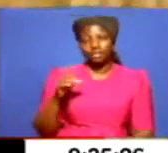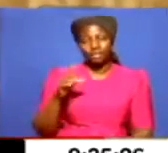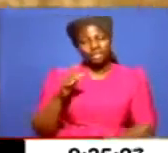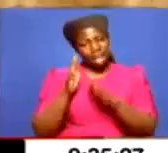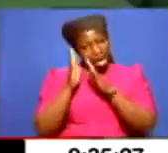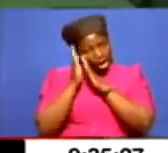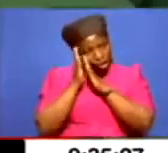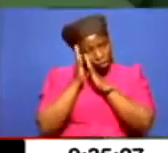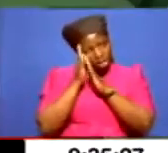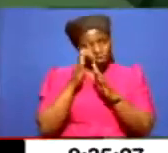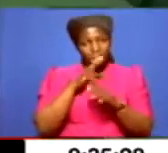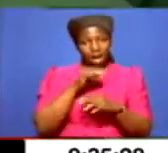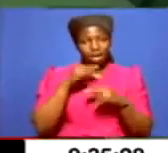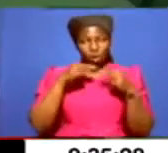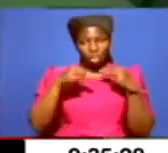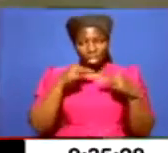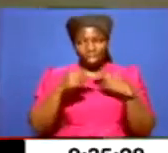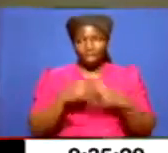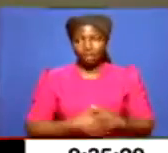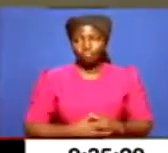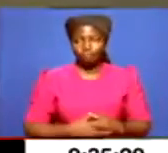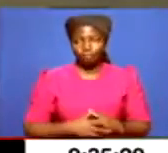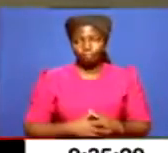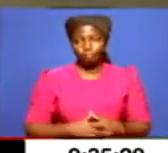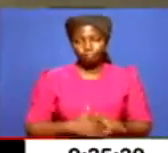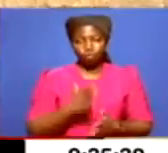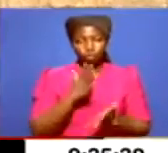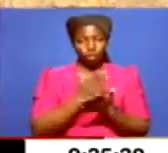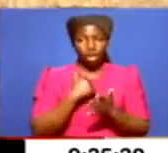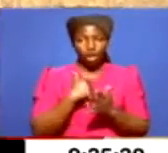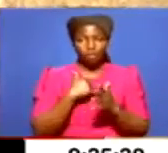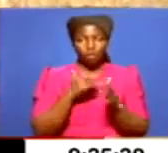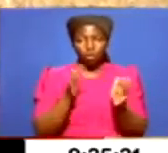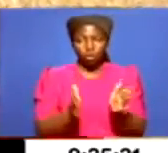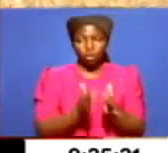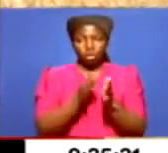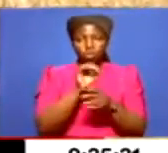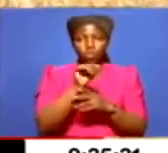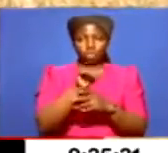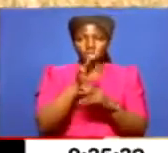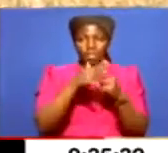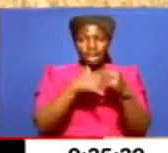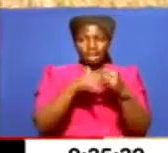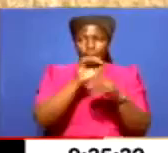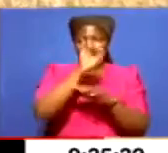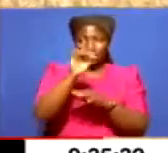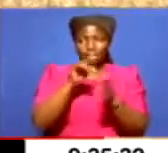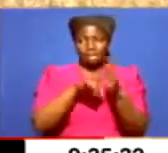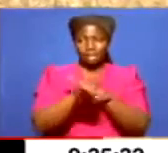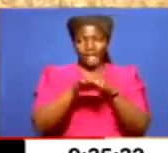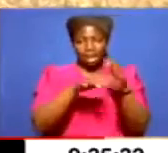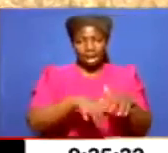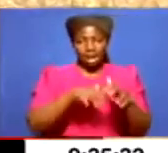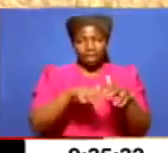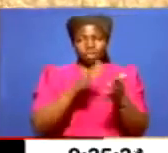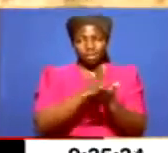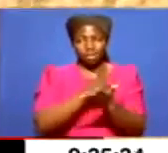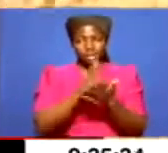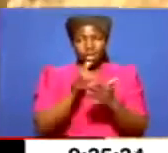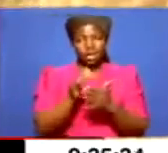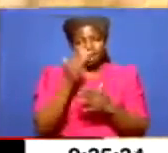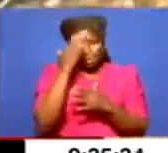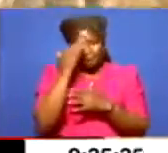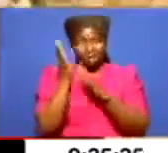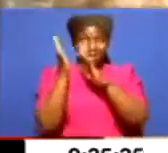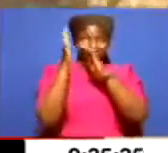This was despite a contraction of 0.9% in the agriculture sector, attributed to erratic weather